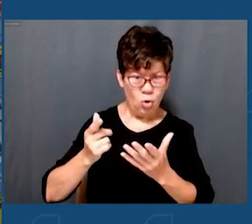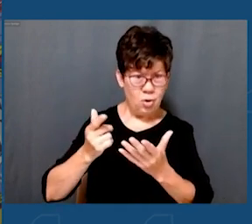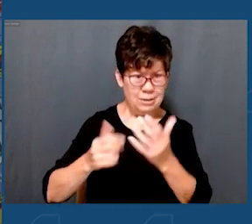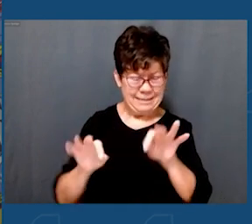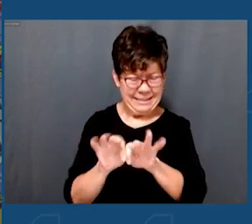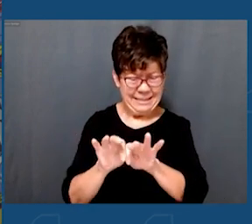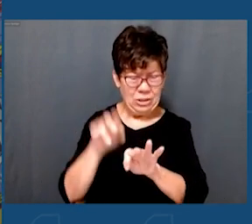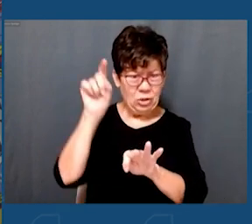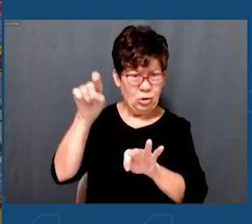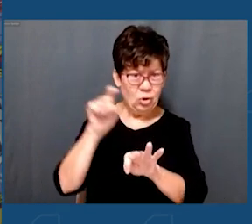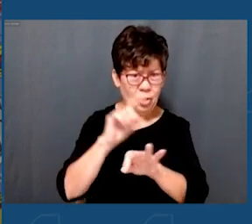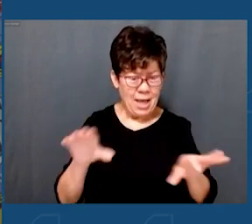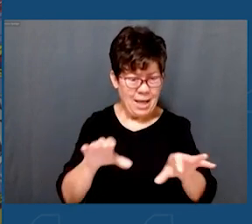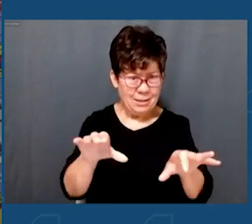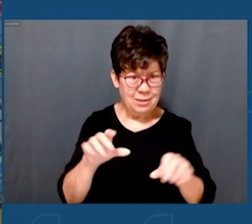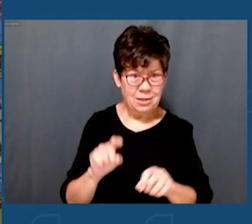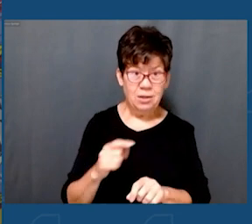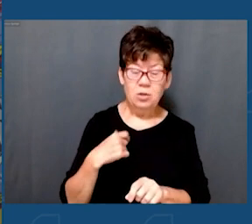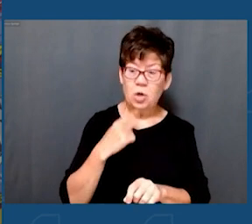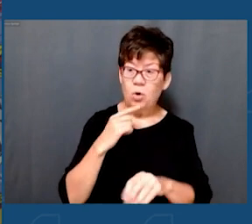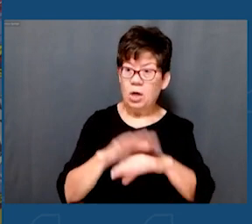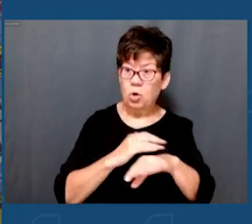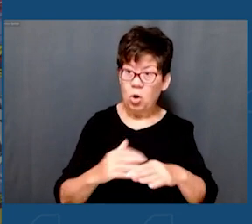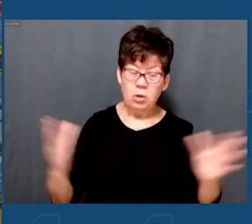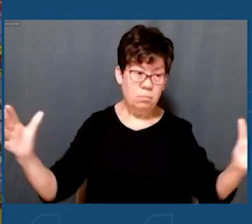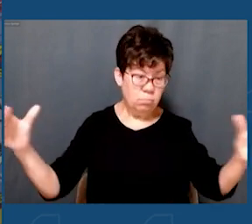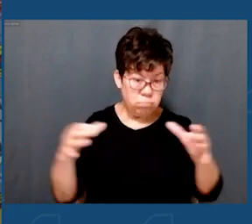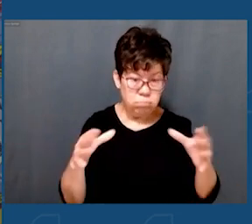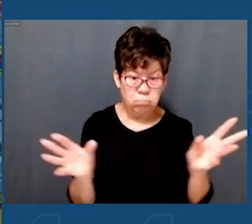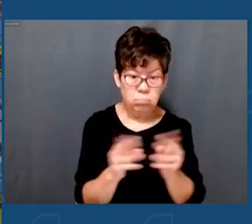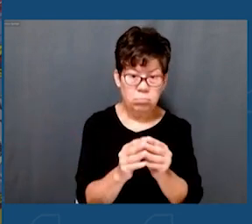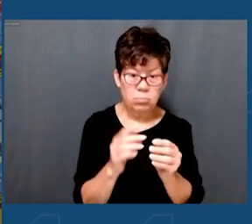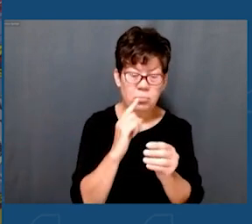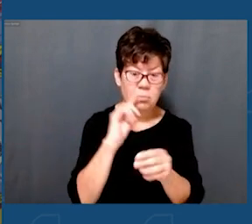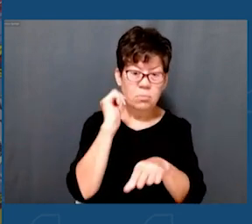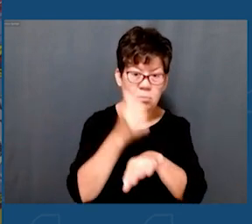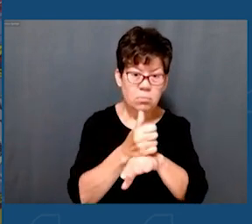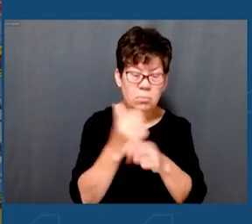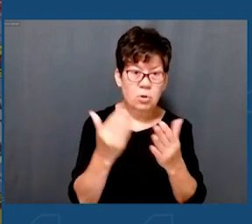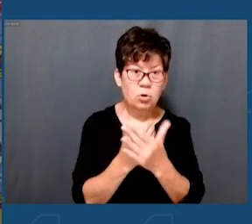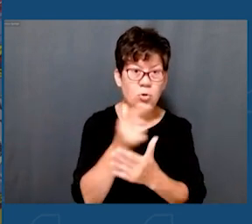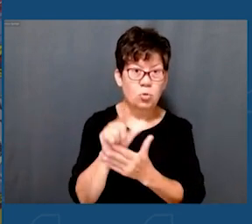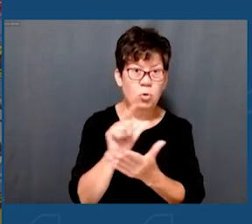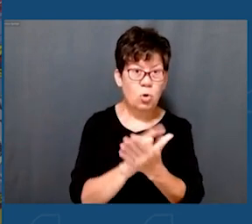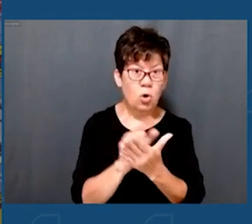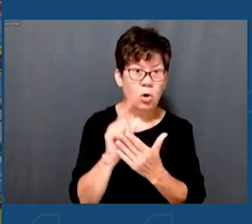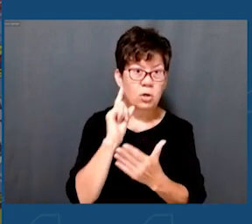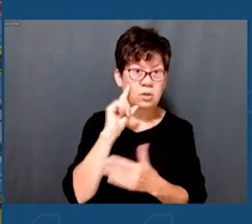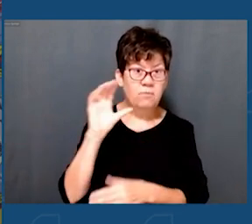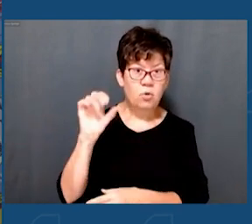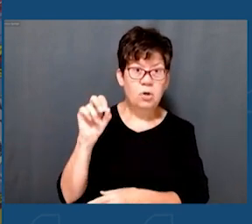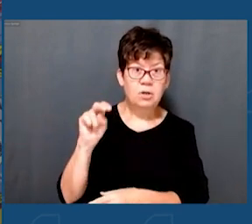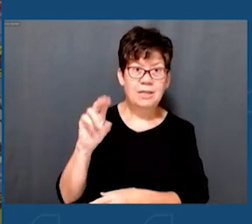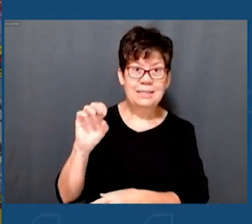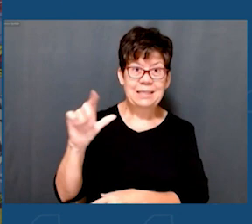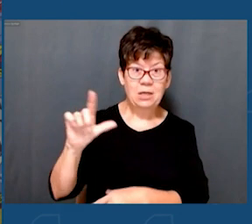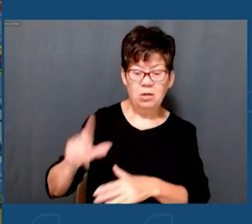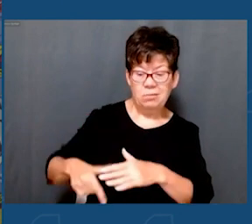back into session. I pushed for new common sense concealed carry laws, which were passed and went into effect on September